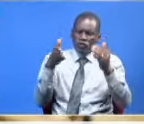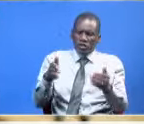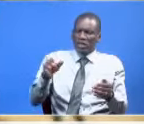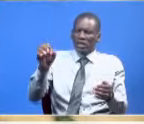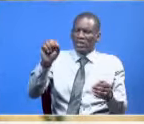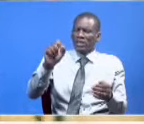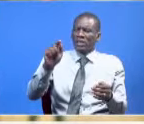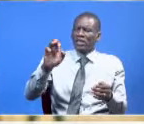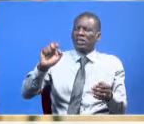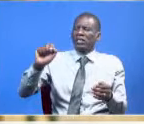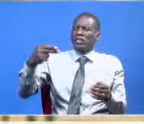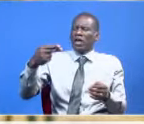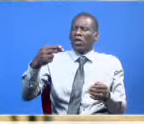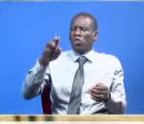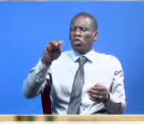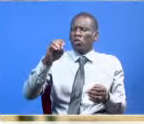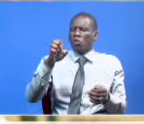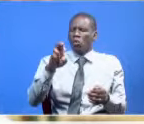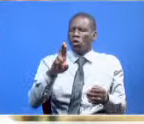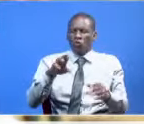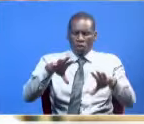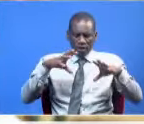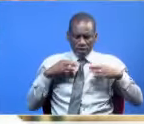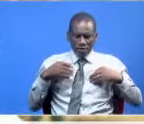to play here. And